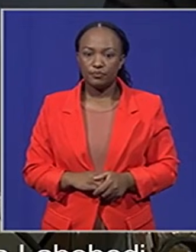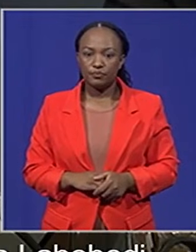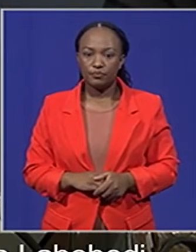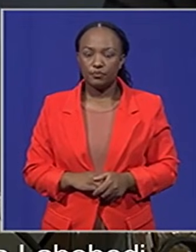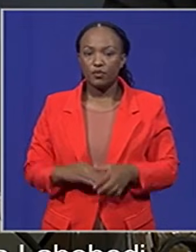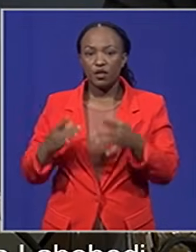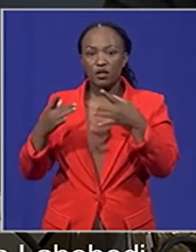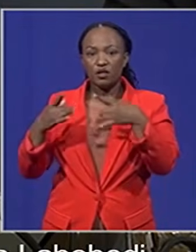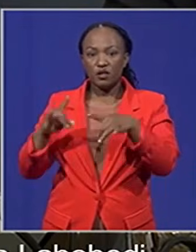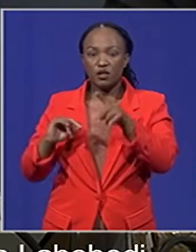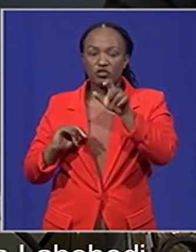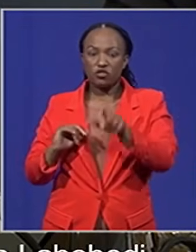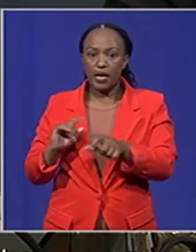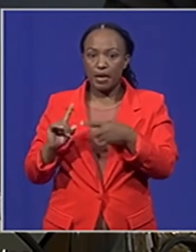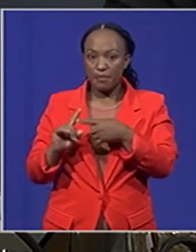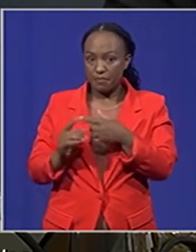can I ask that